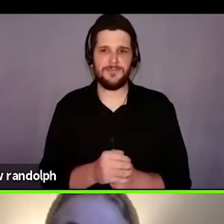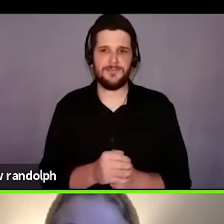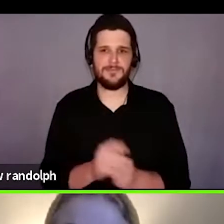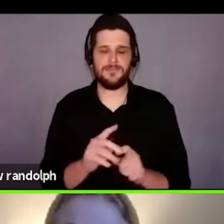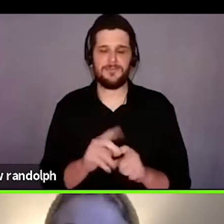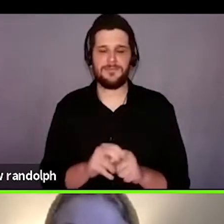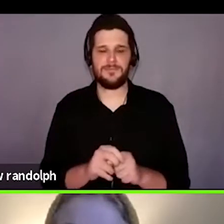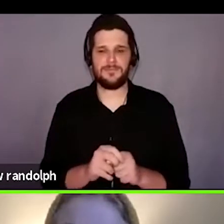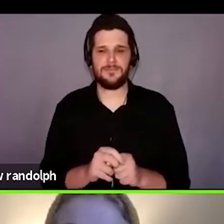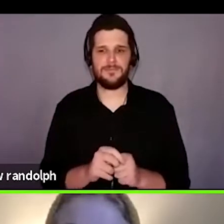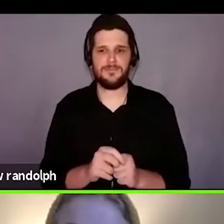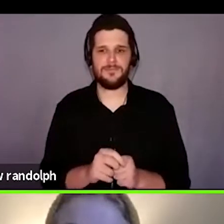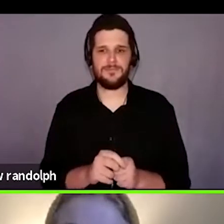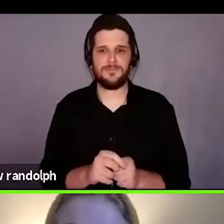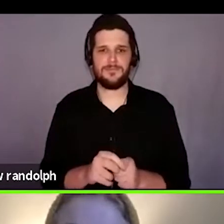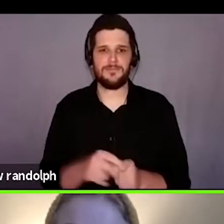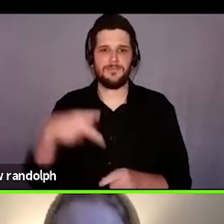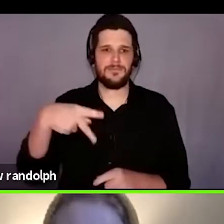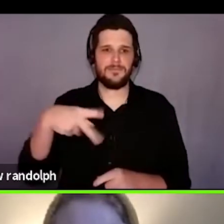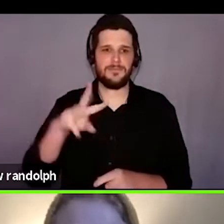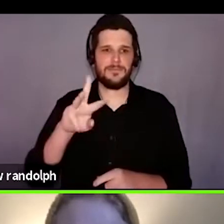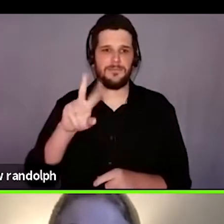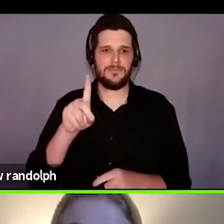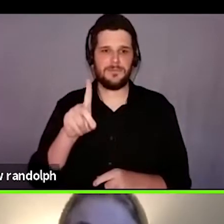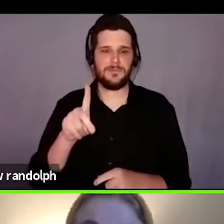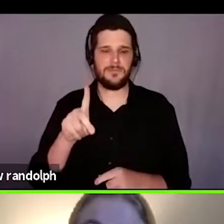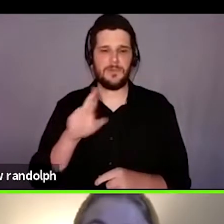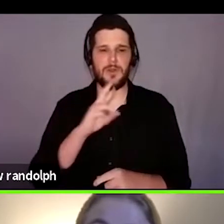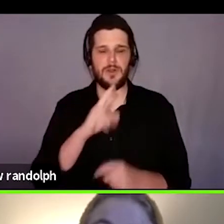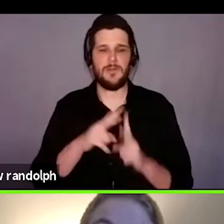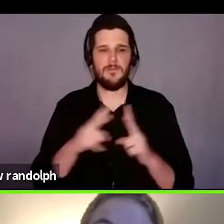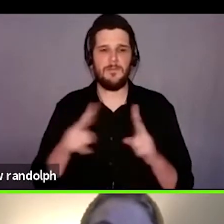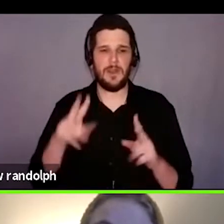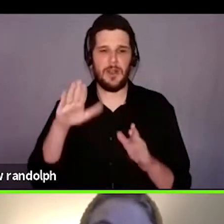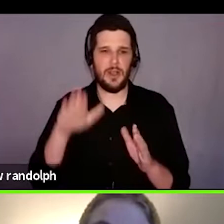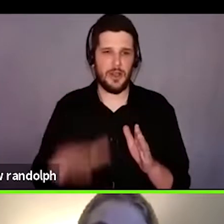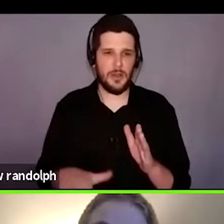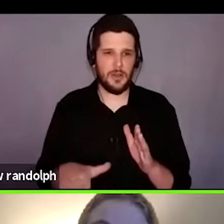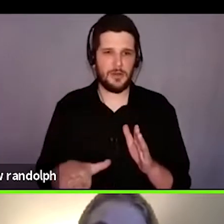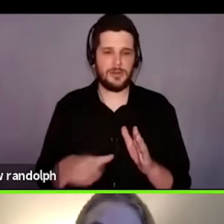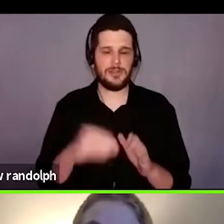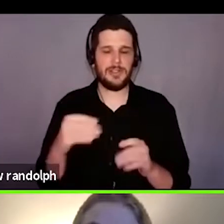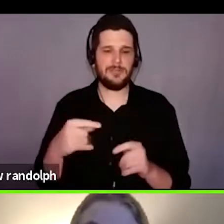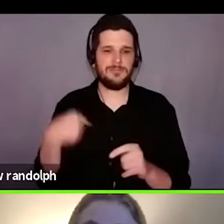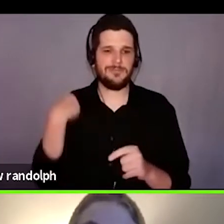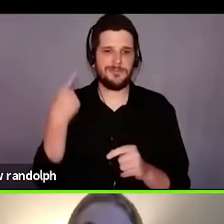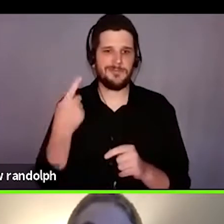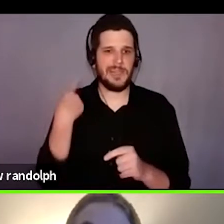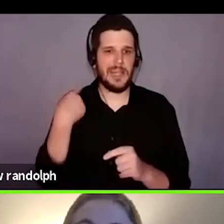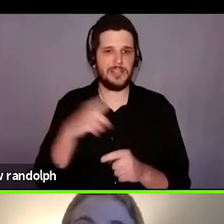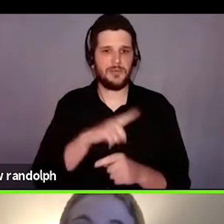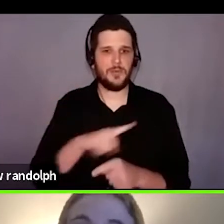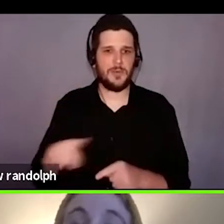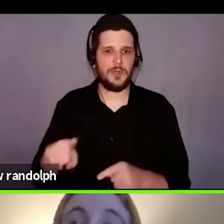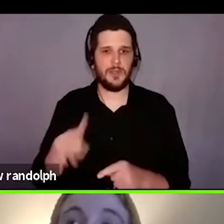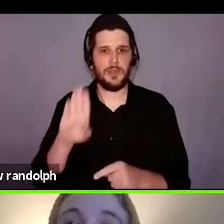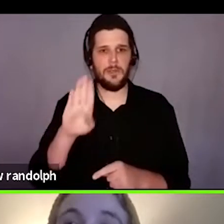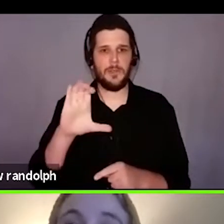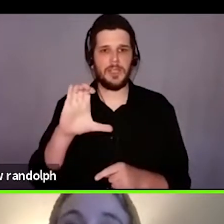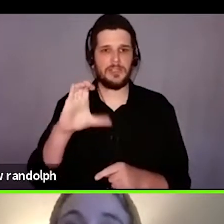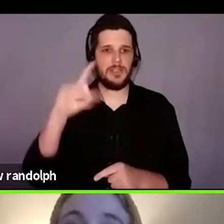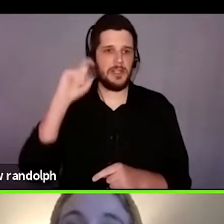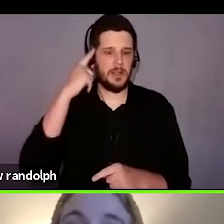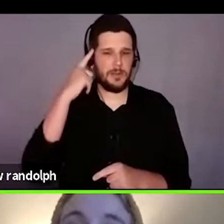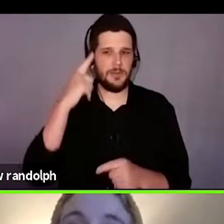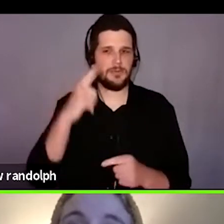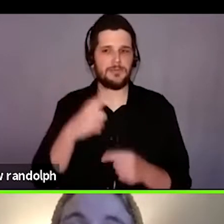But yeah, so PWD rates are very low. And this past week, the BC government